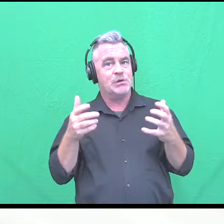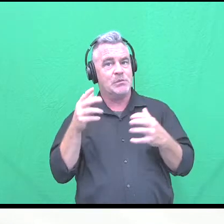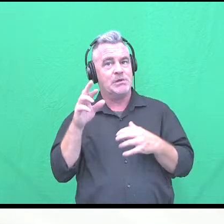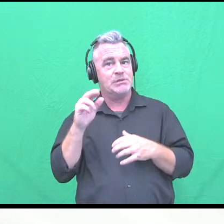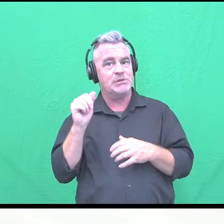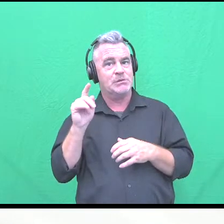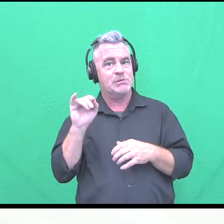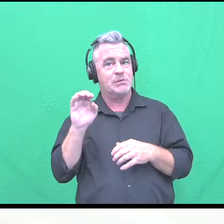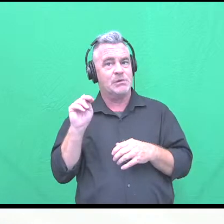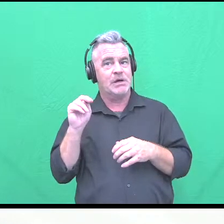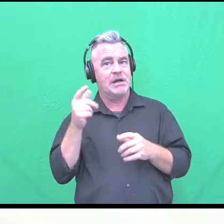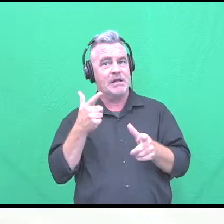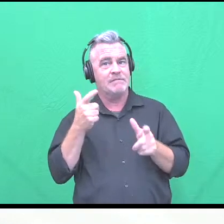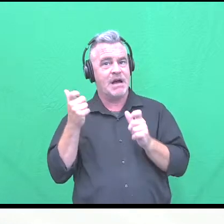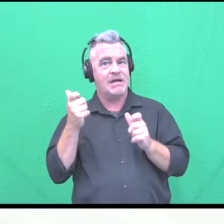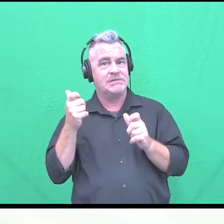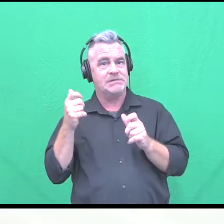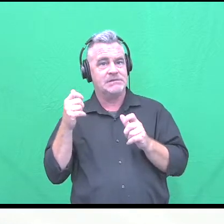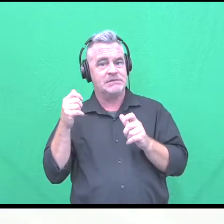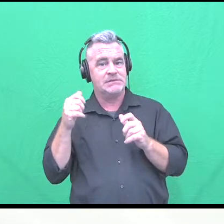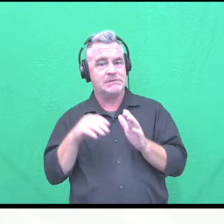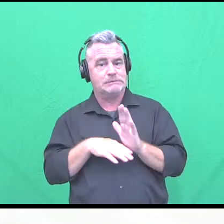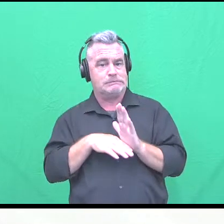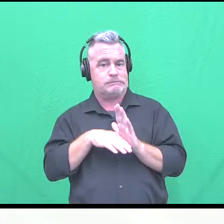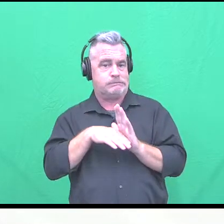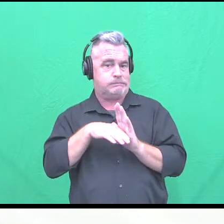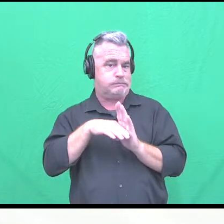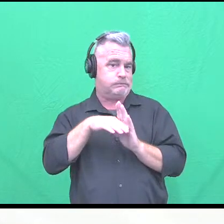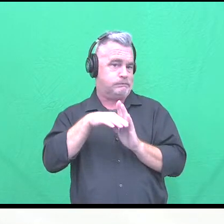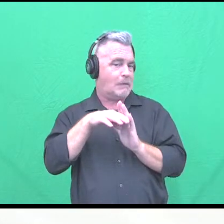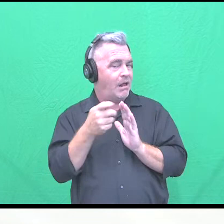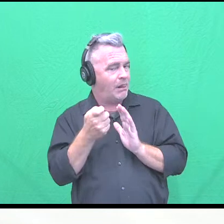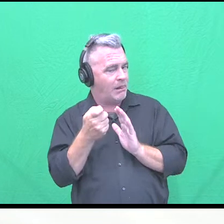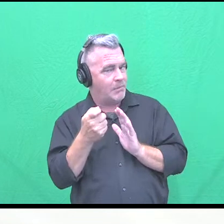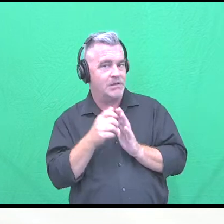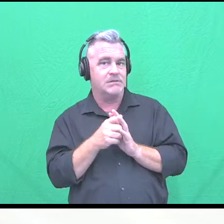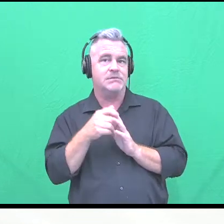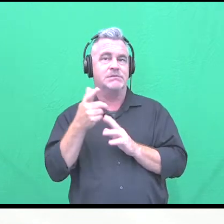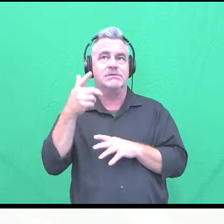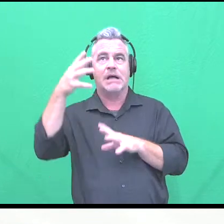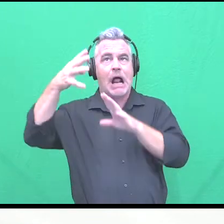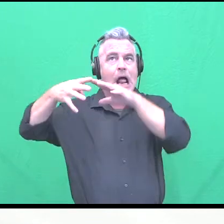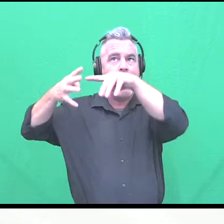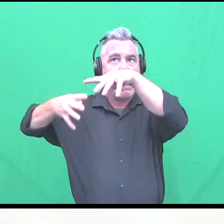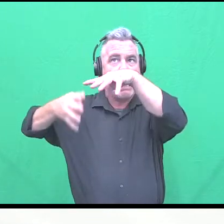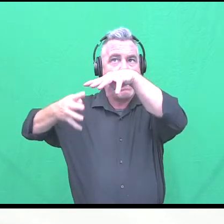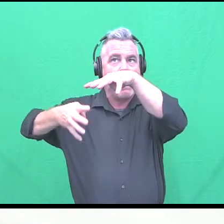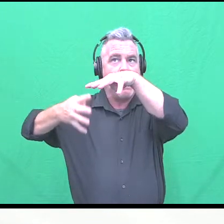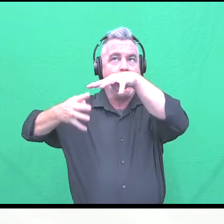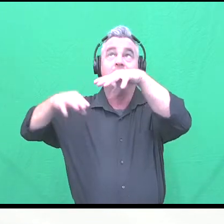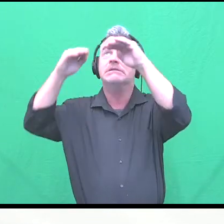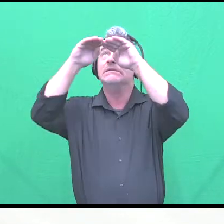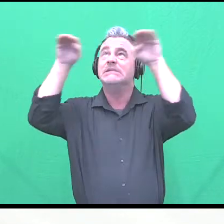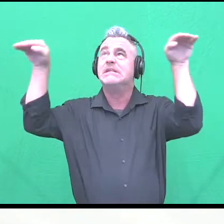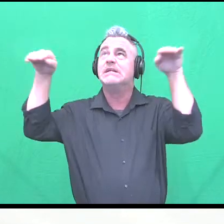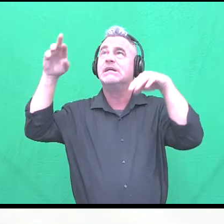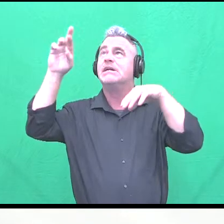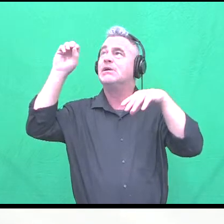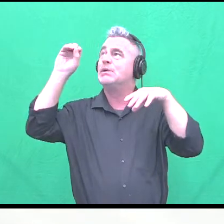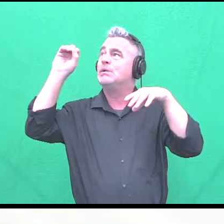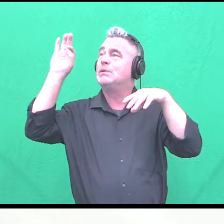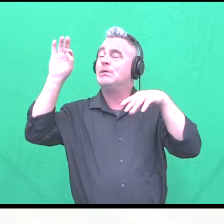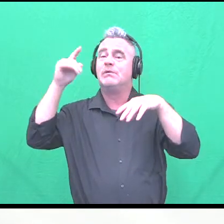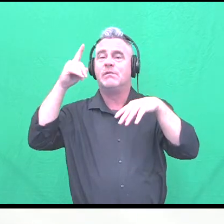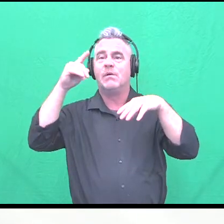that quickly did experience some flooding, a few leaky spots in the ceiling or roof, and then one